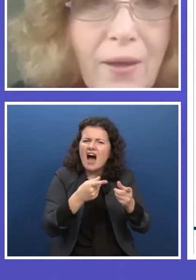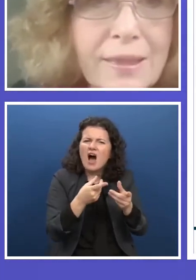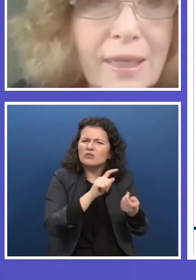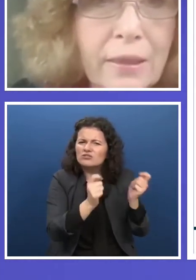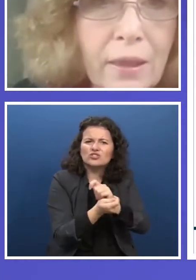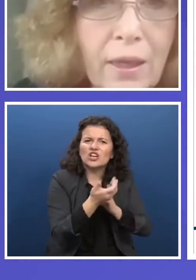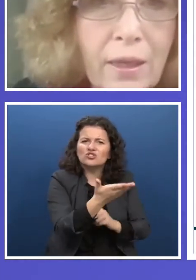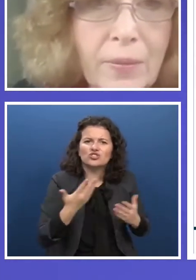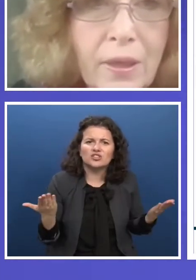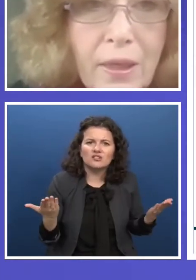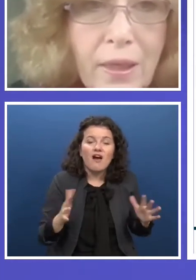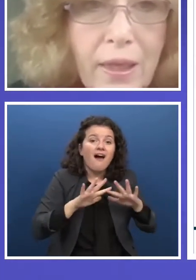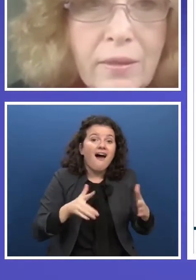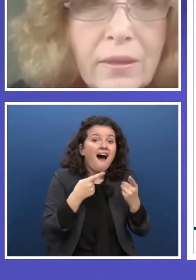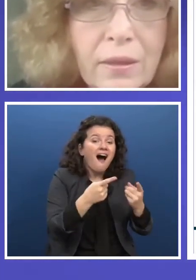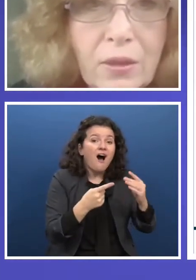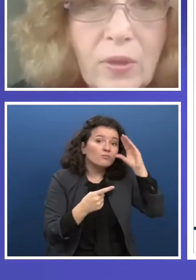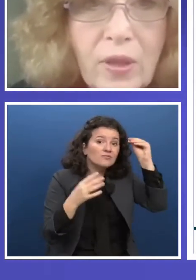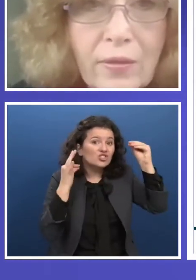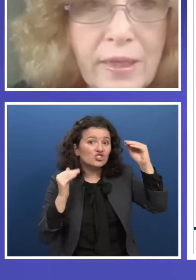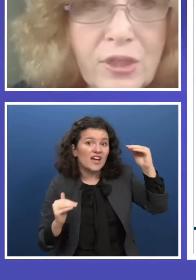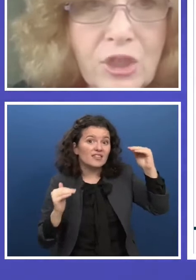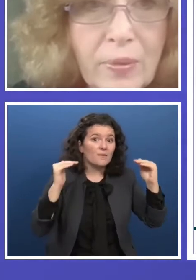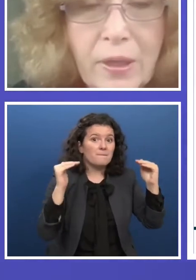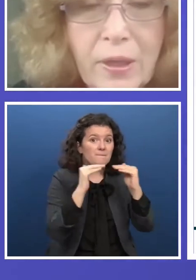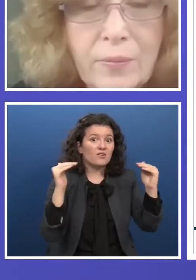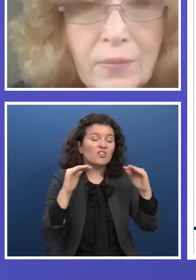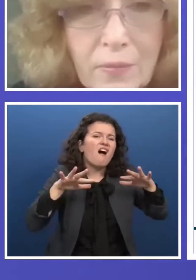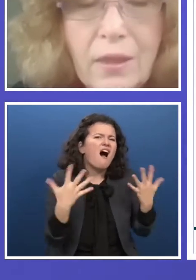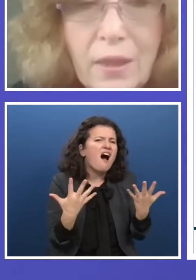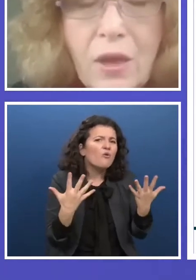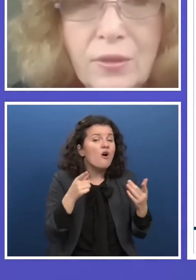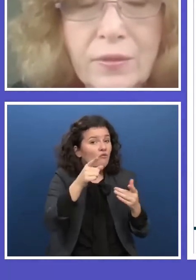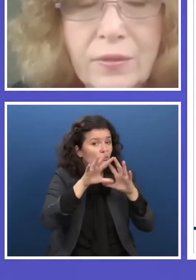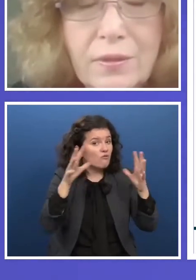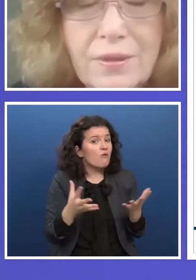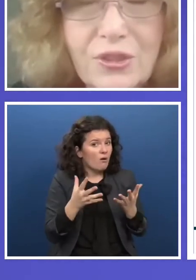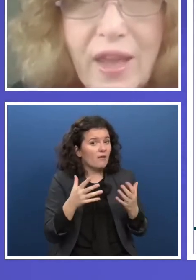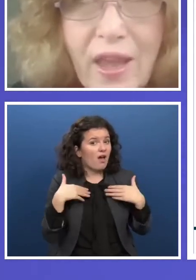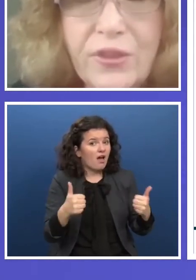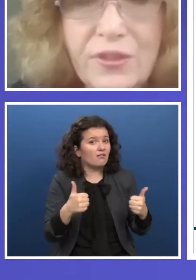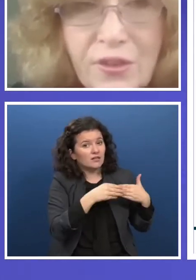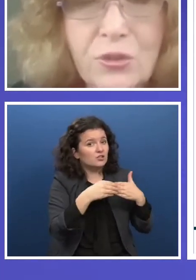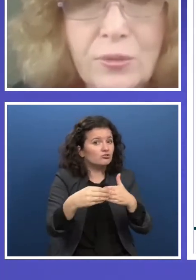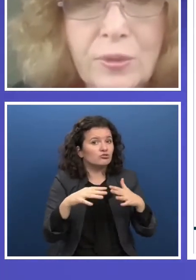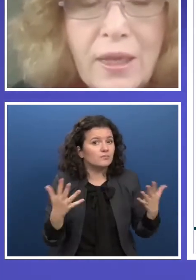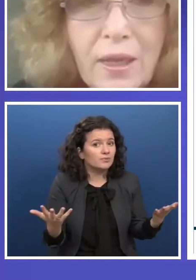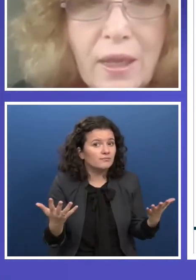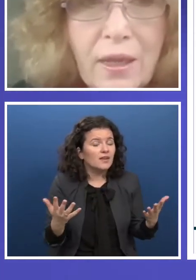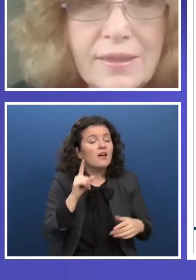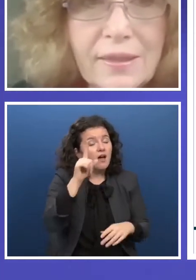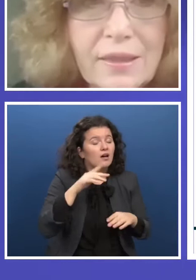gender parity in global health leadership, in health and